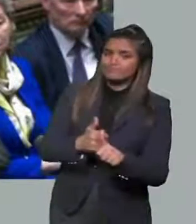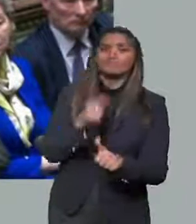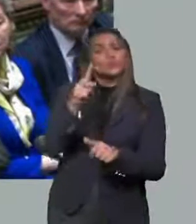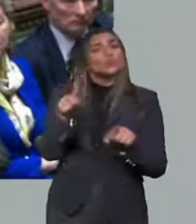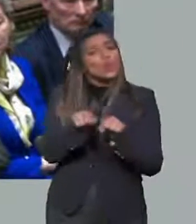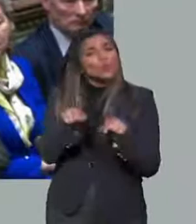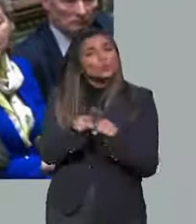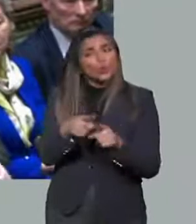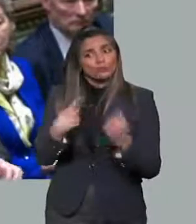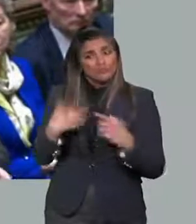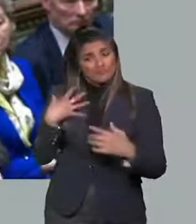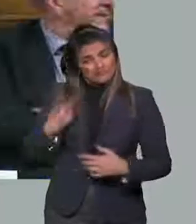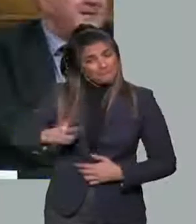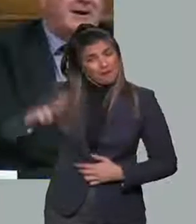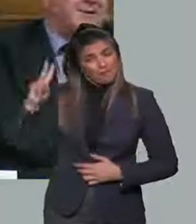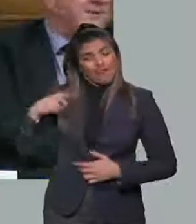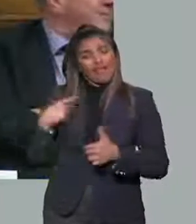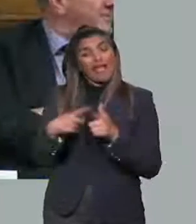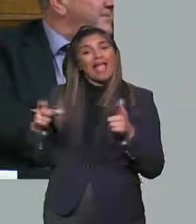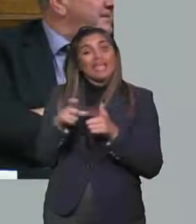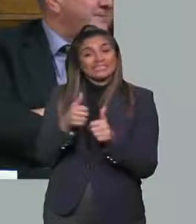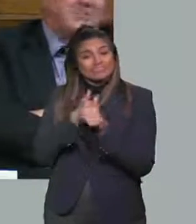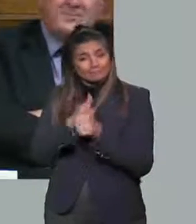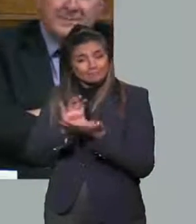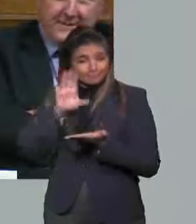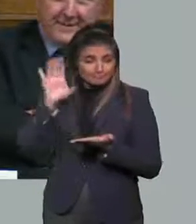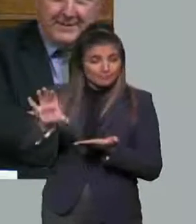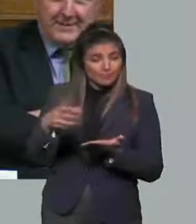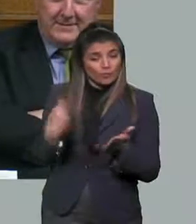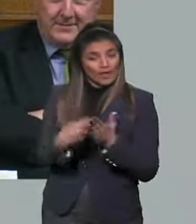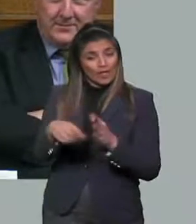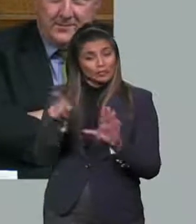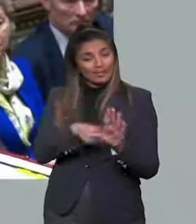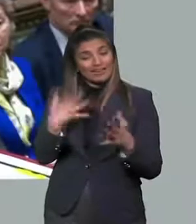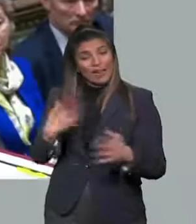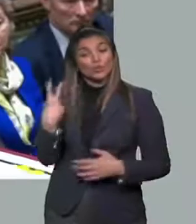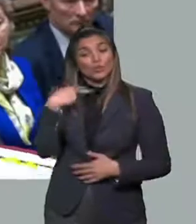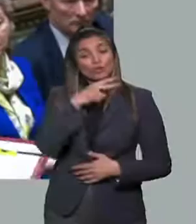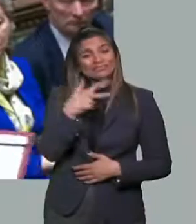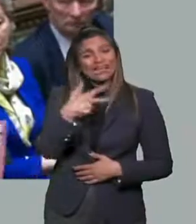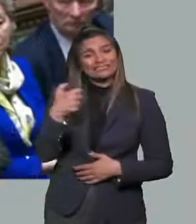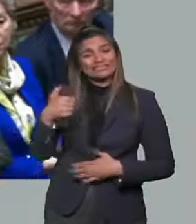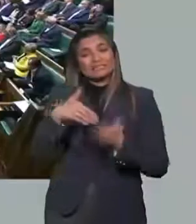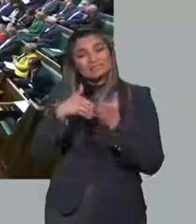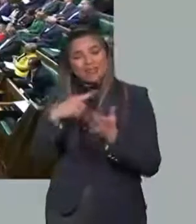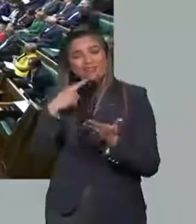out that we've doubled our humanitarian aid to Afghanistan for the financial year to £286 million.